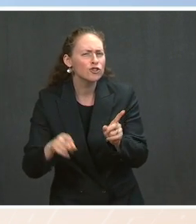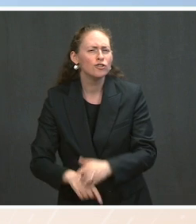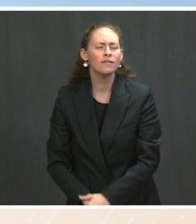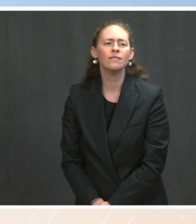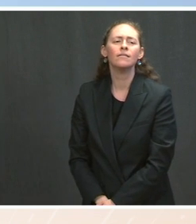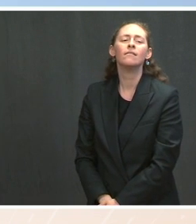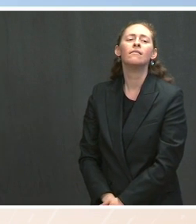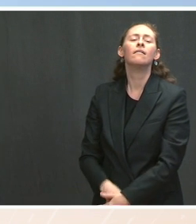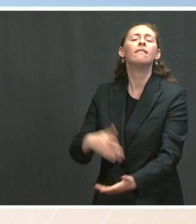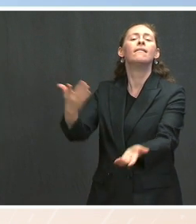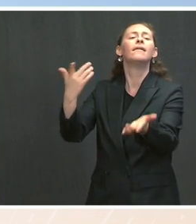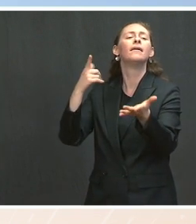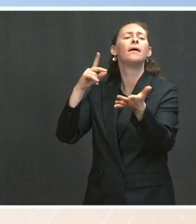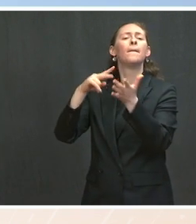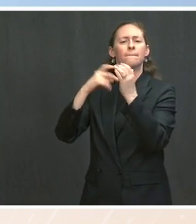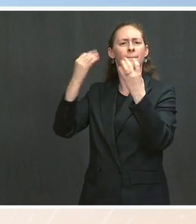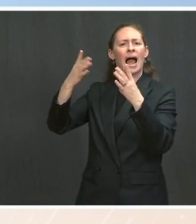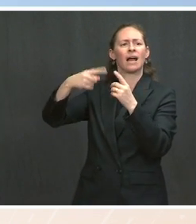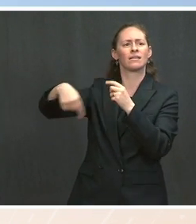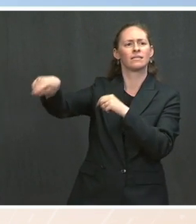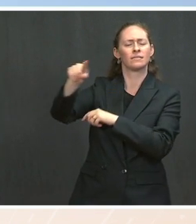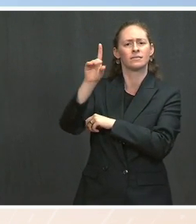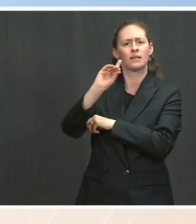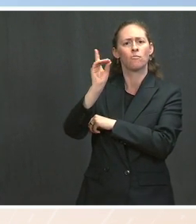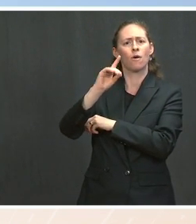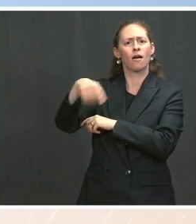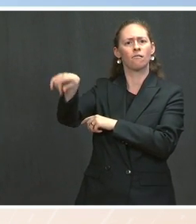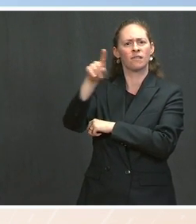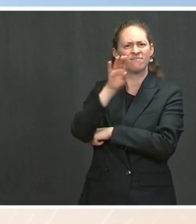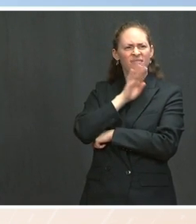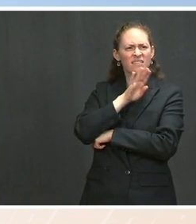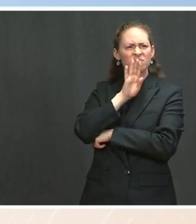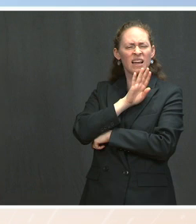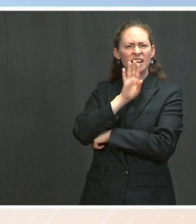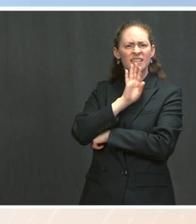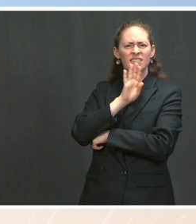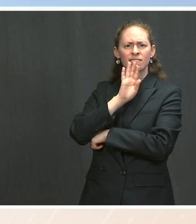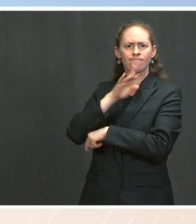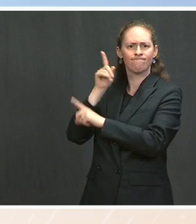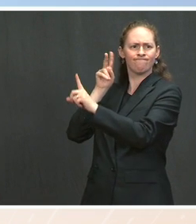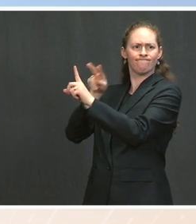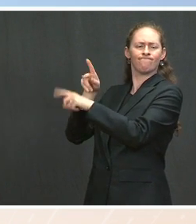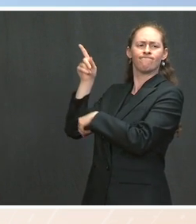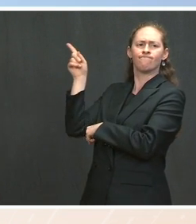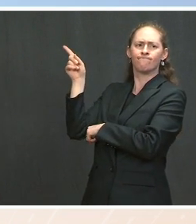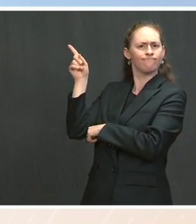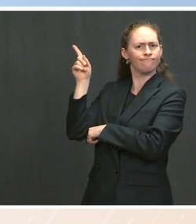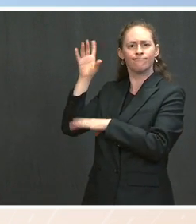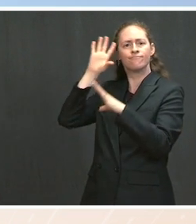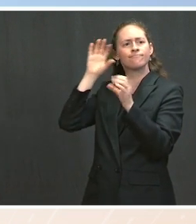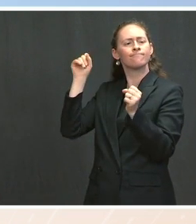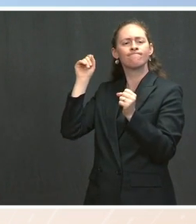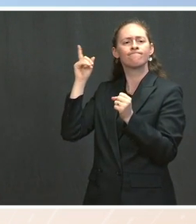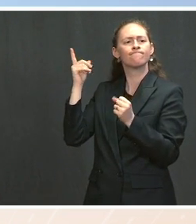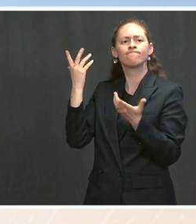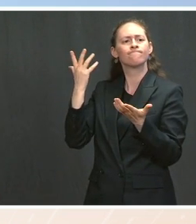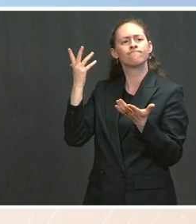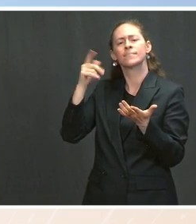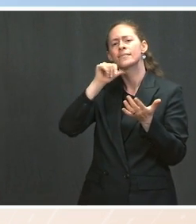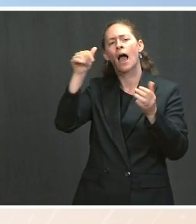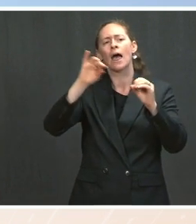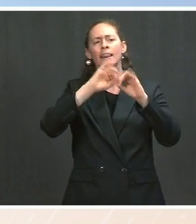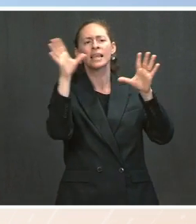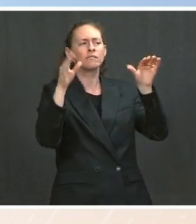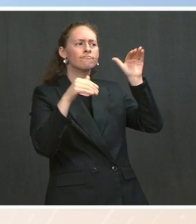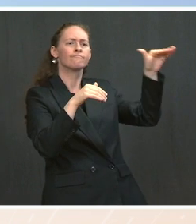were frustrated that the president didn't call for a ceasefire immediately. That was one thing that a